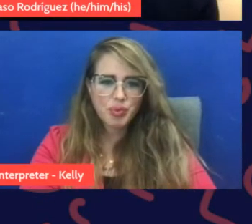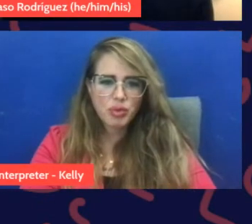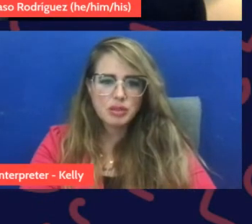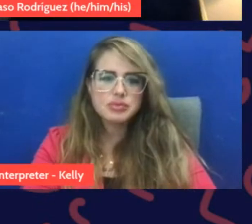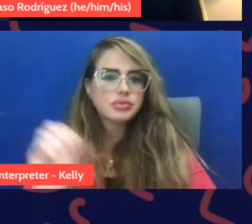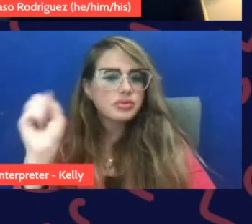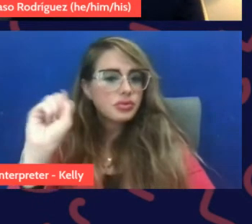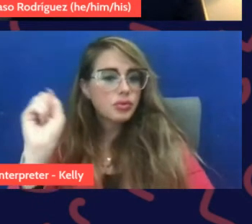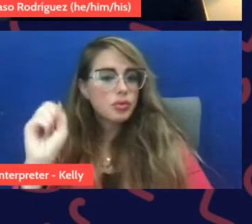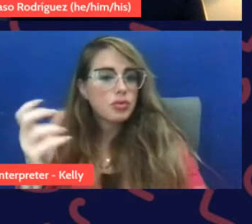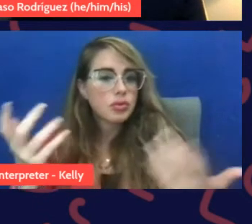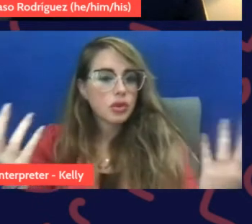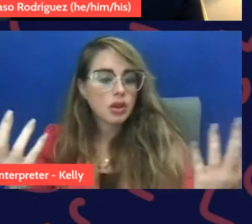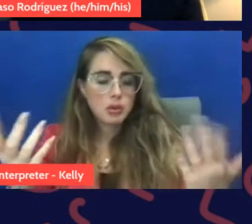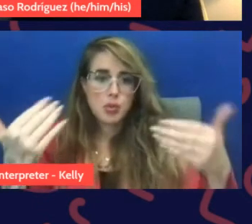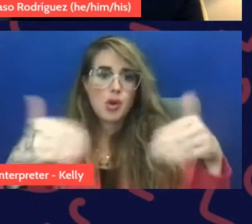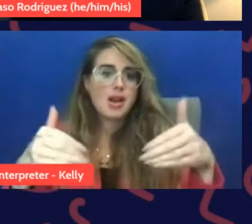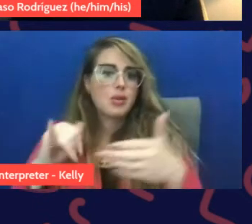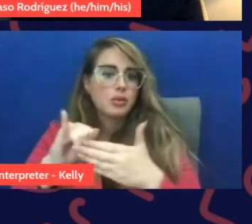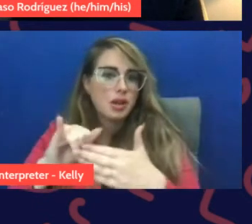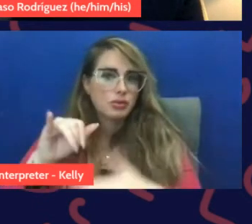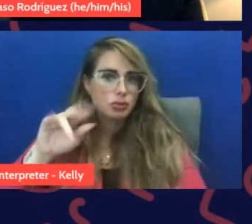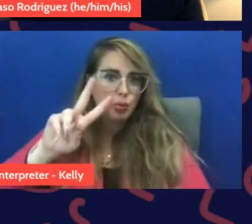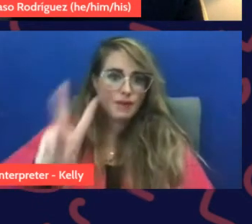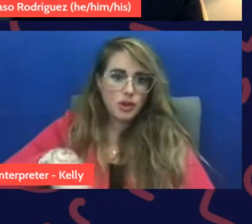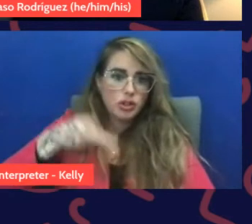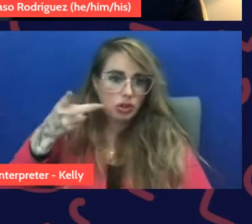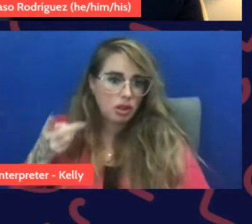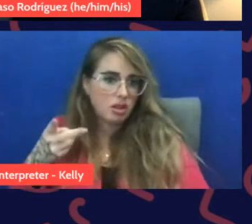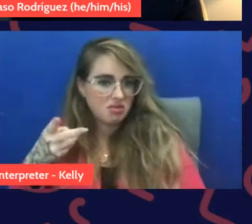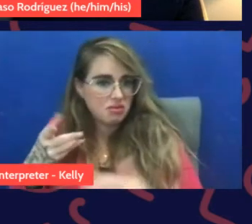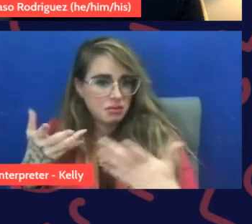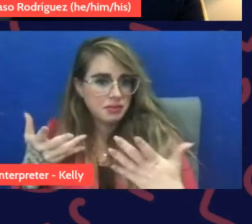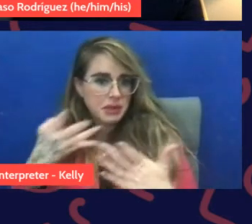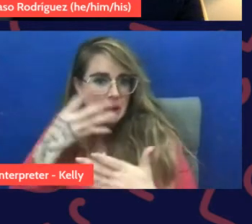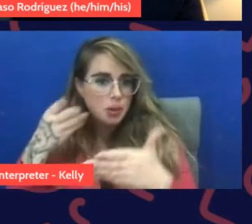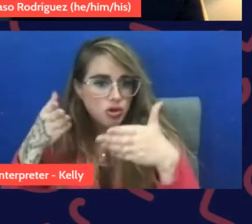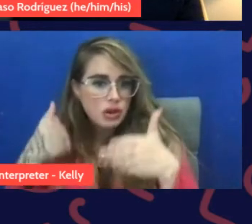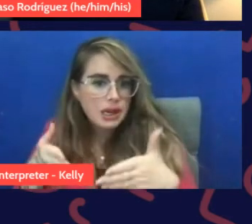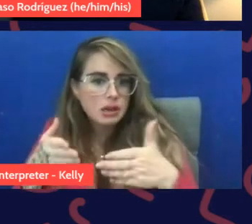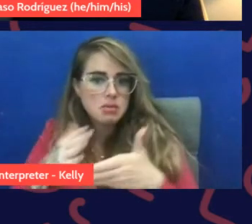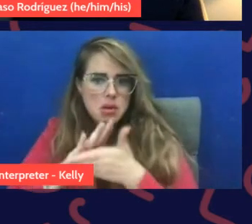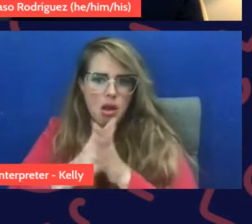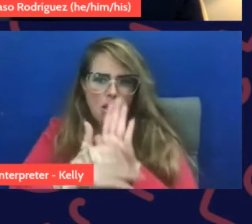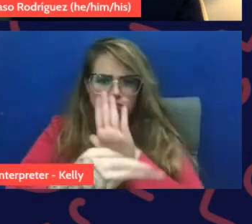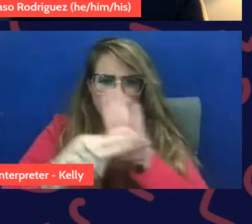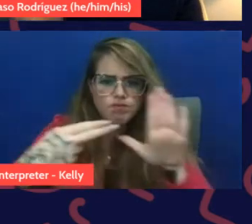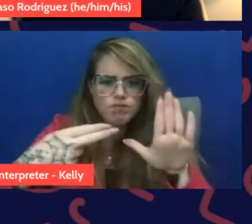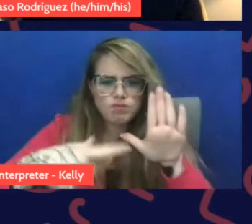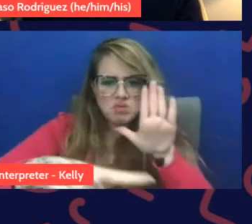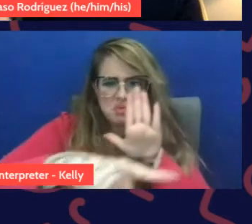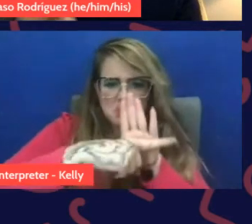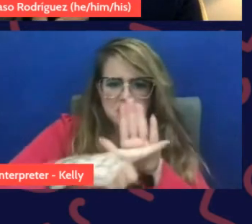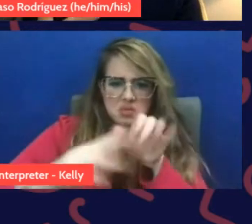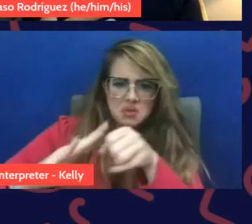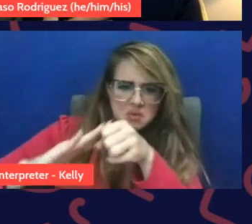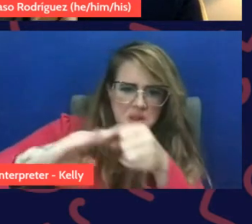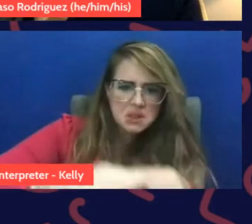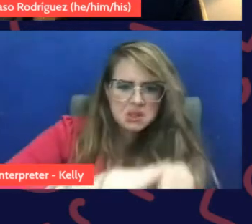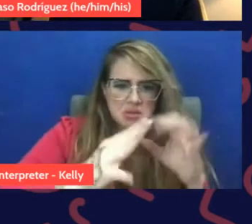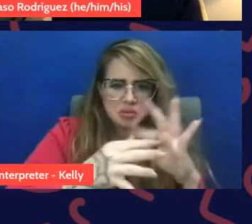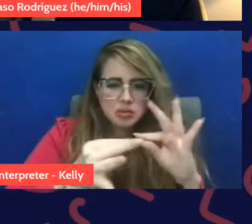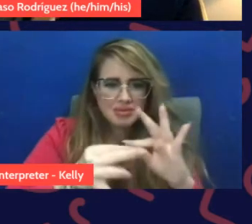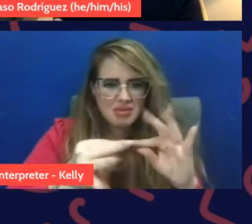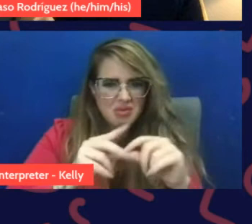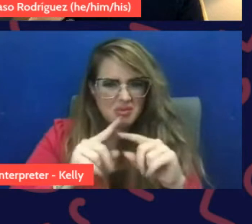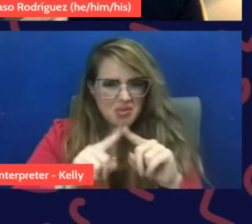Yeah, what a reversal that, you know, being an immigrant becomes stigmatized and demonized, but when it could just as